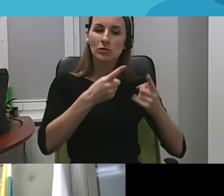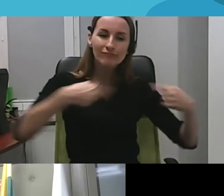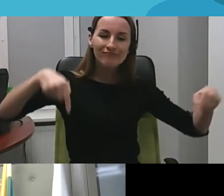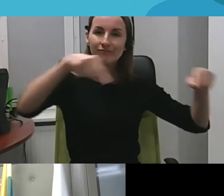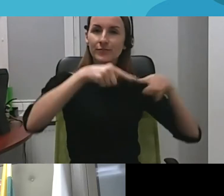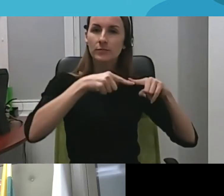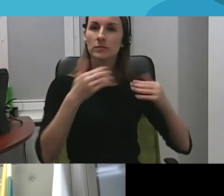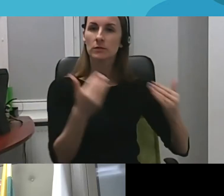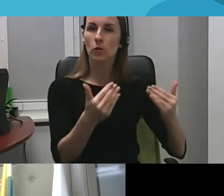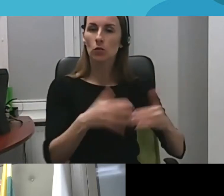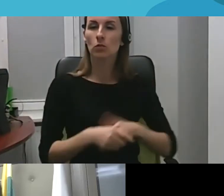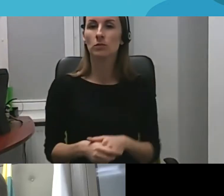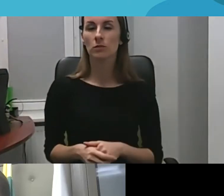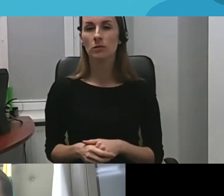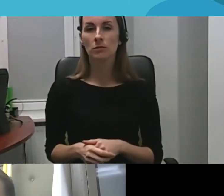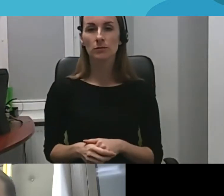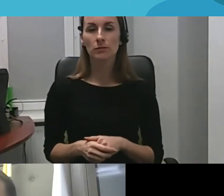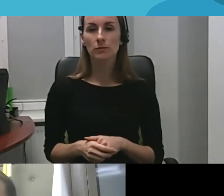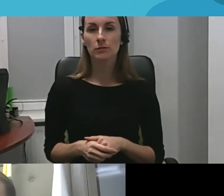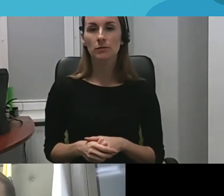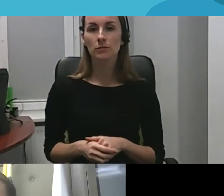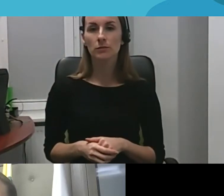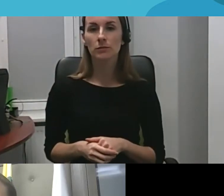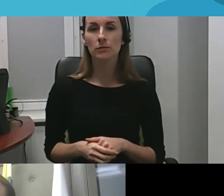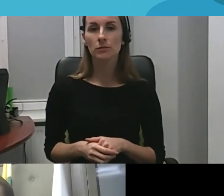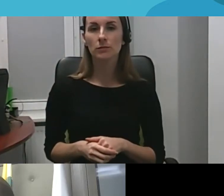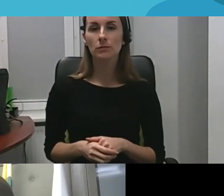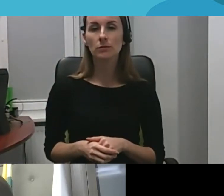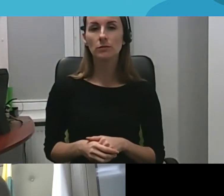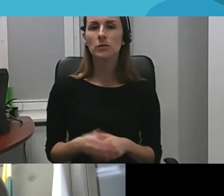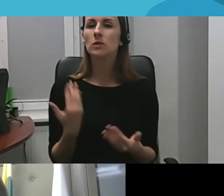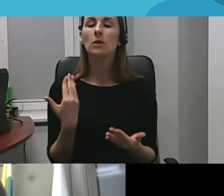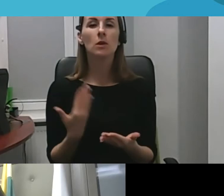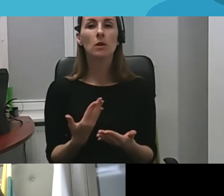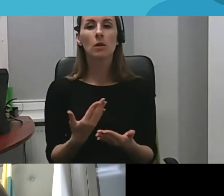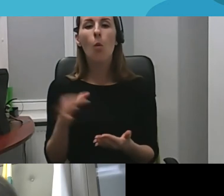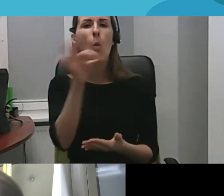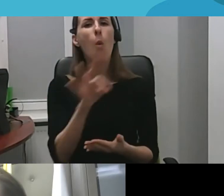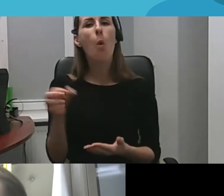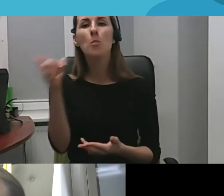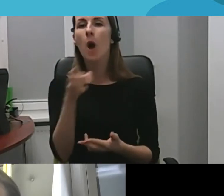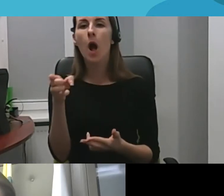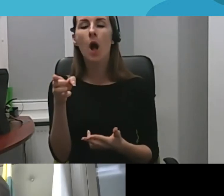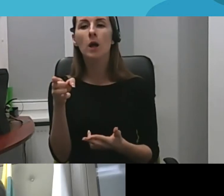became familiar with the Belarusian situation, one of the reasons being